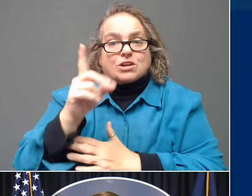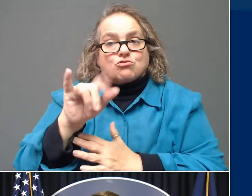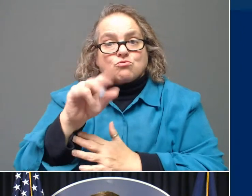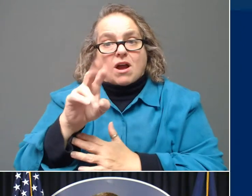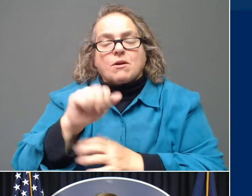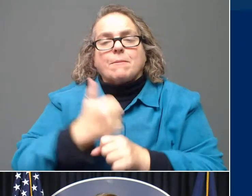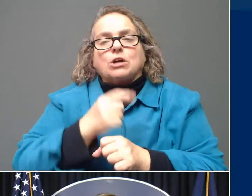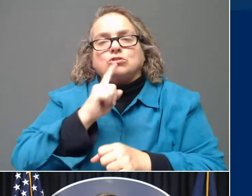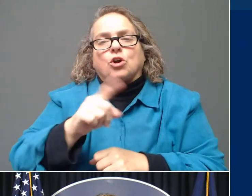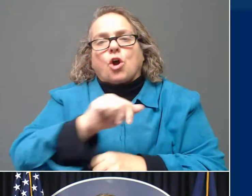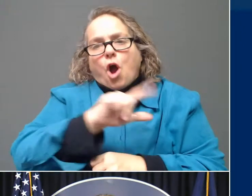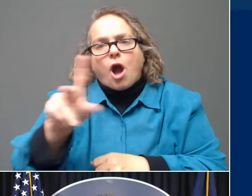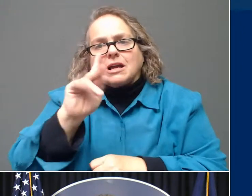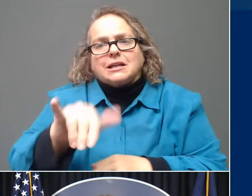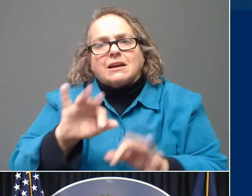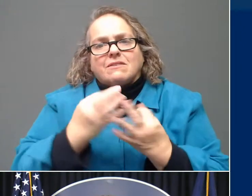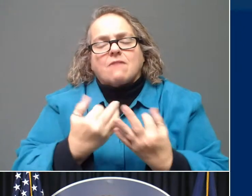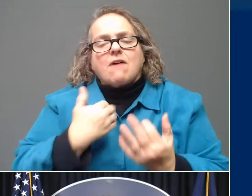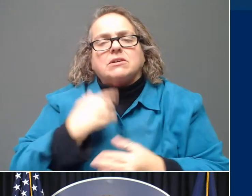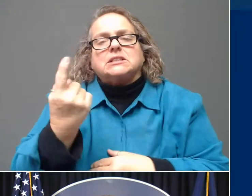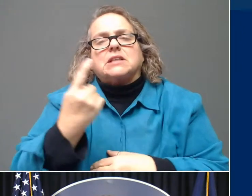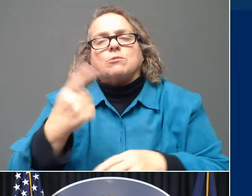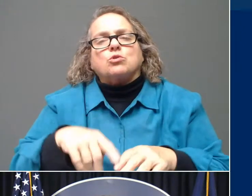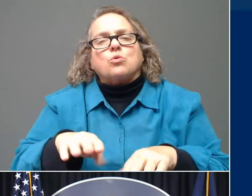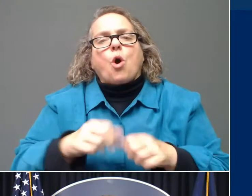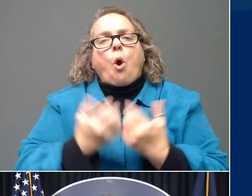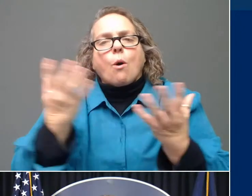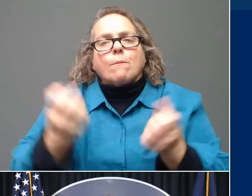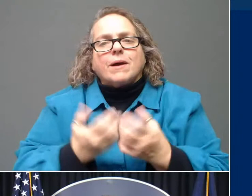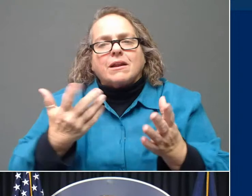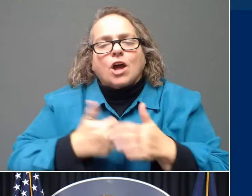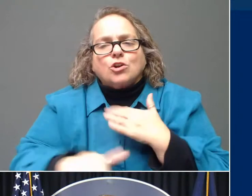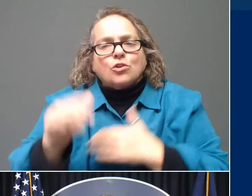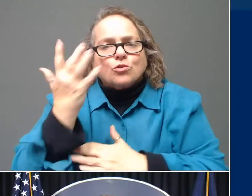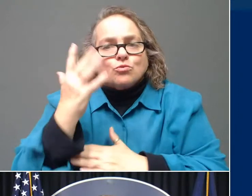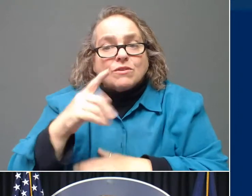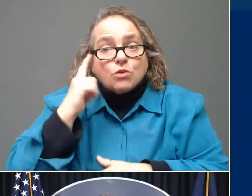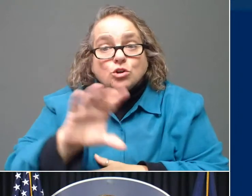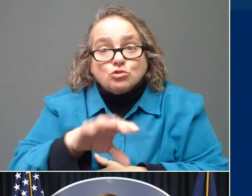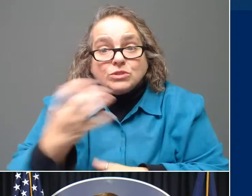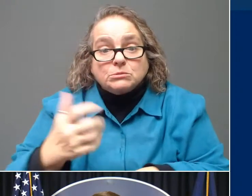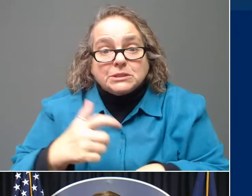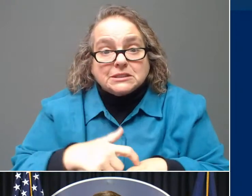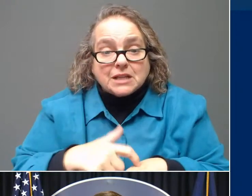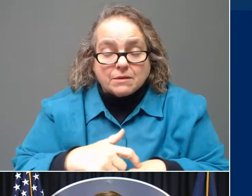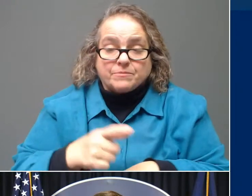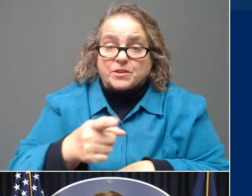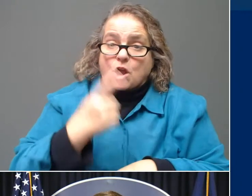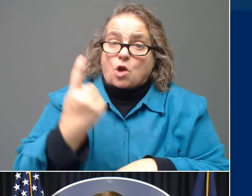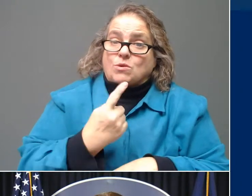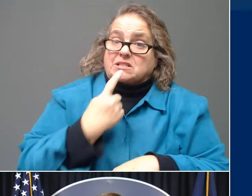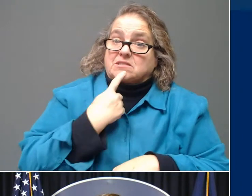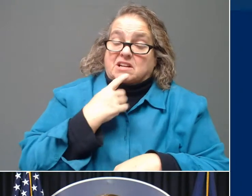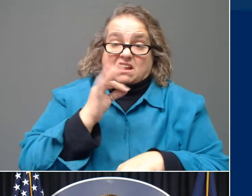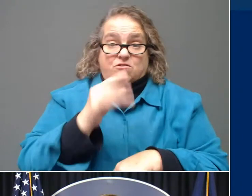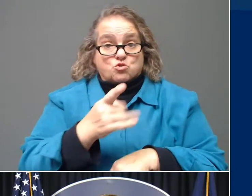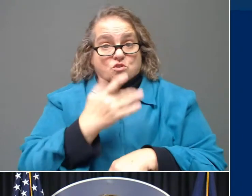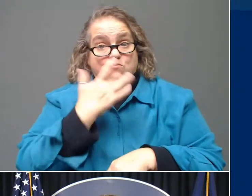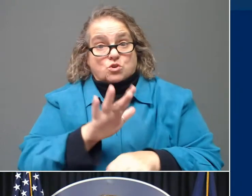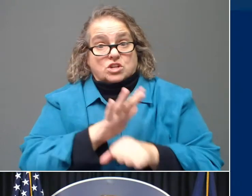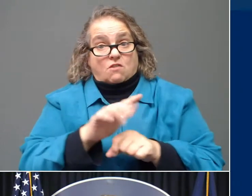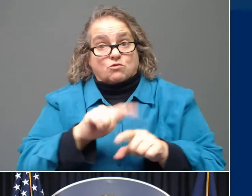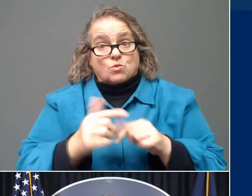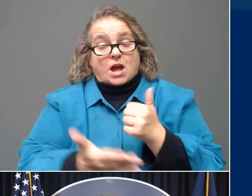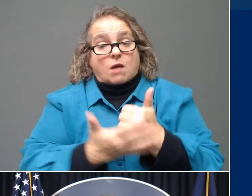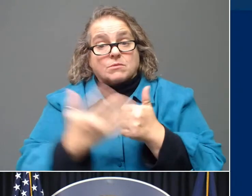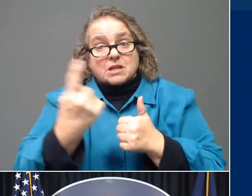under the tree at Christmas. Jonathan always said, if you're fortunate enough to be able to help somebody, do it. It's an amazing